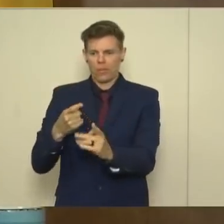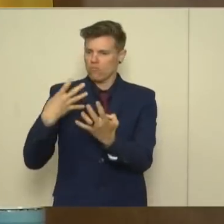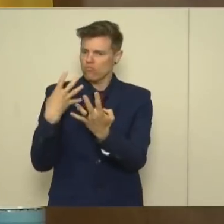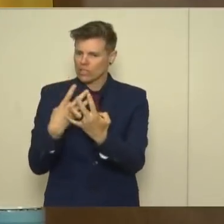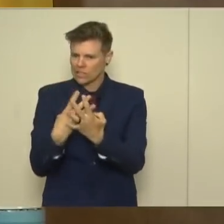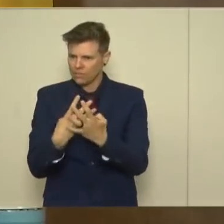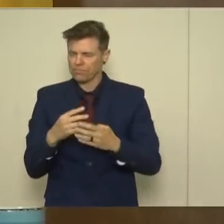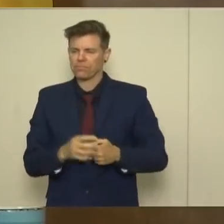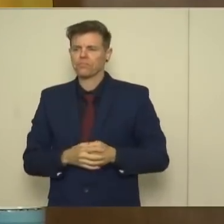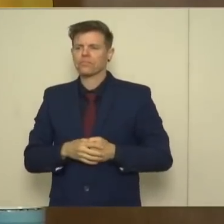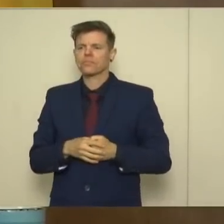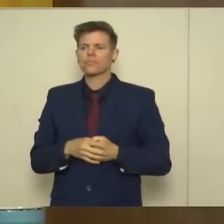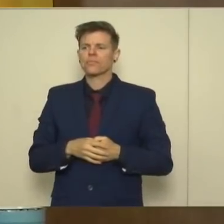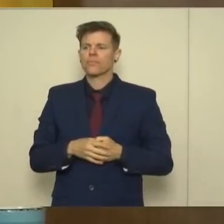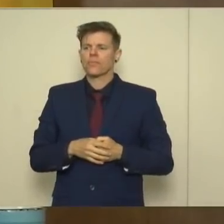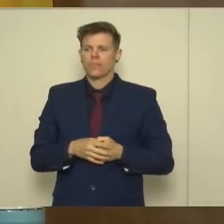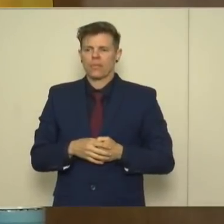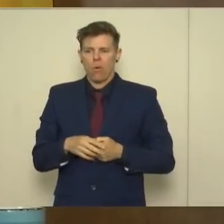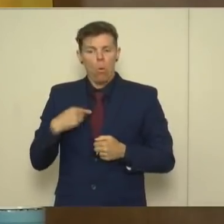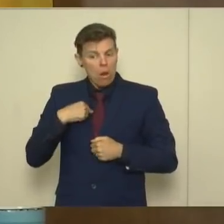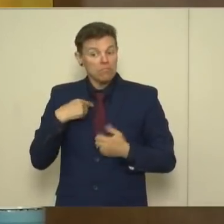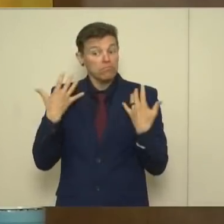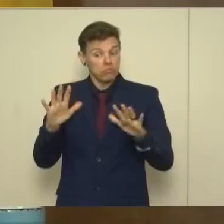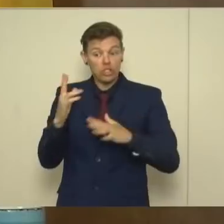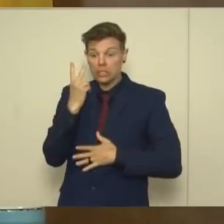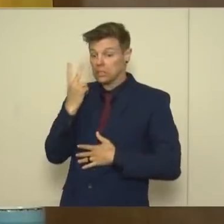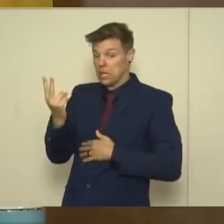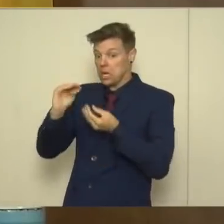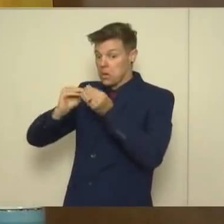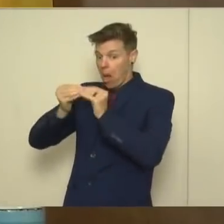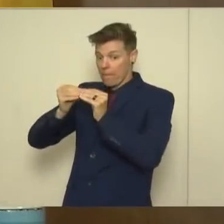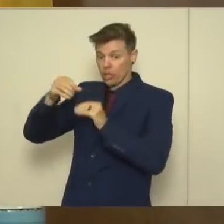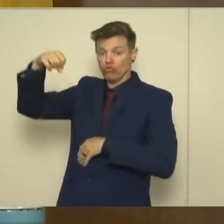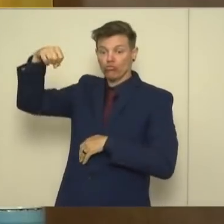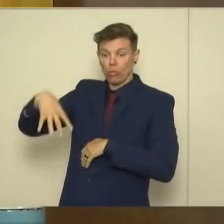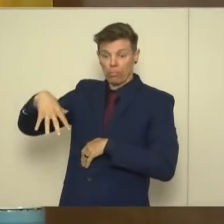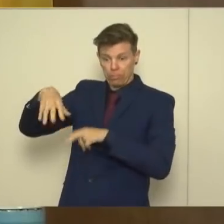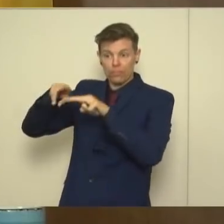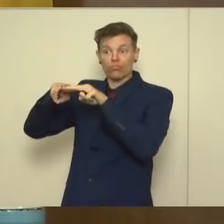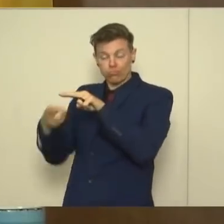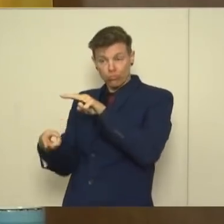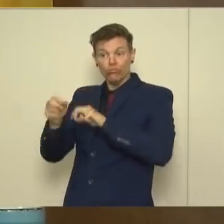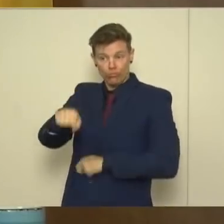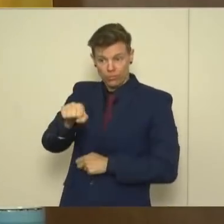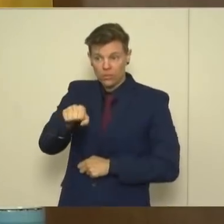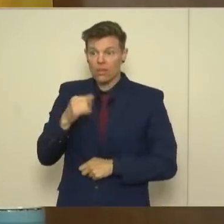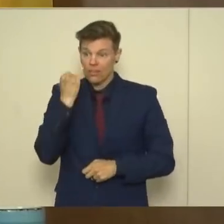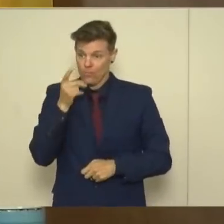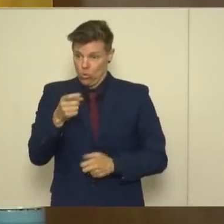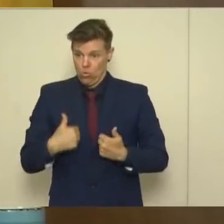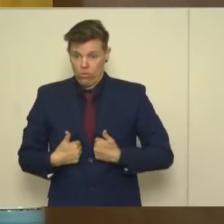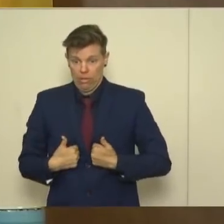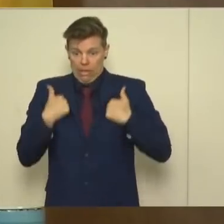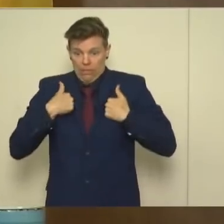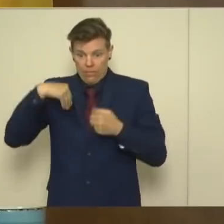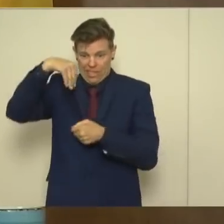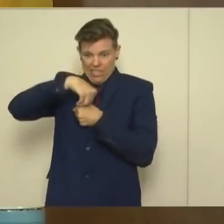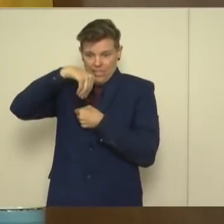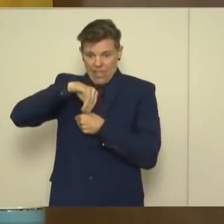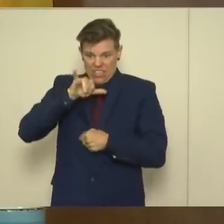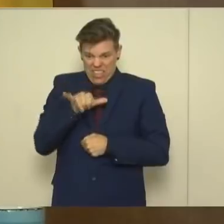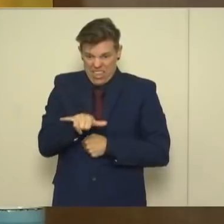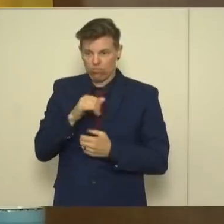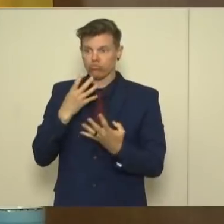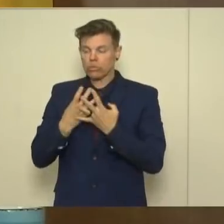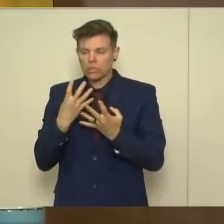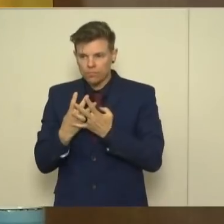in that detention center, but your state residence before that detention center is somewhere else, we're